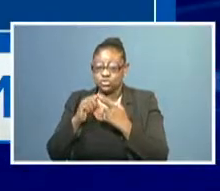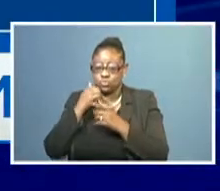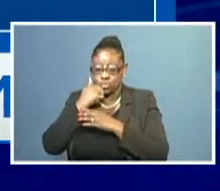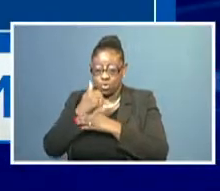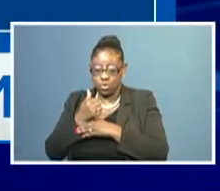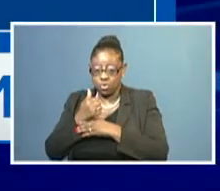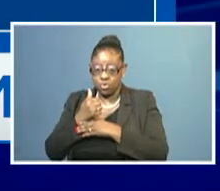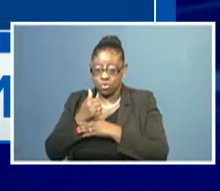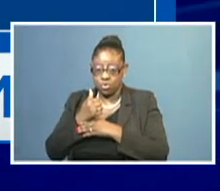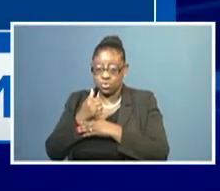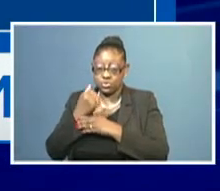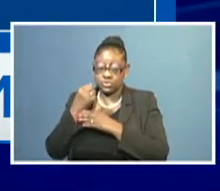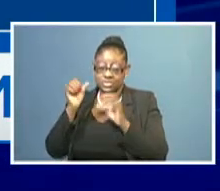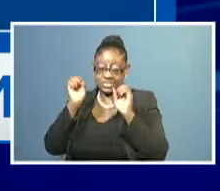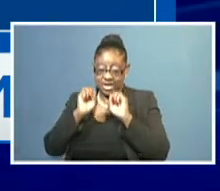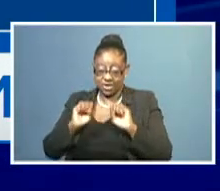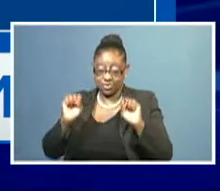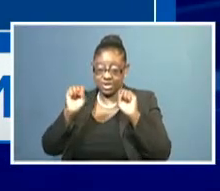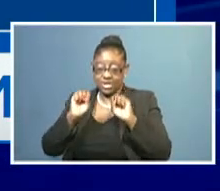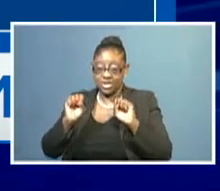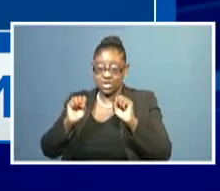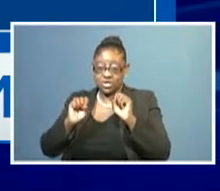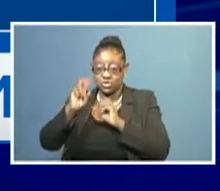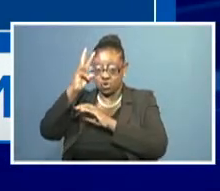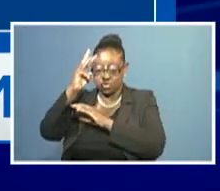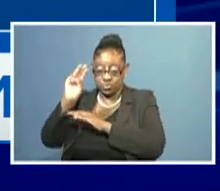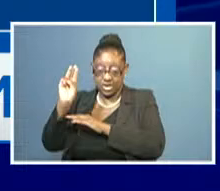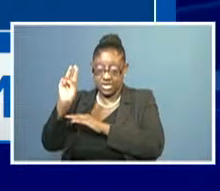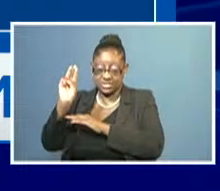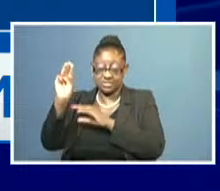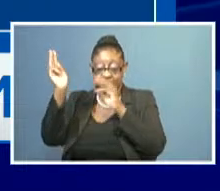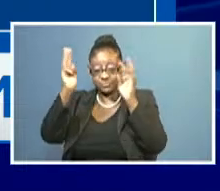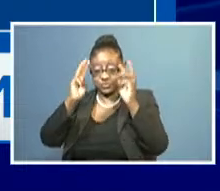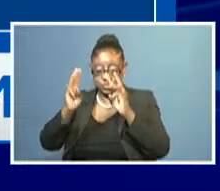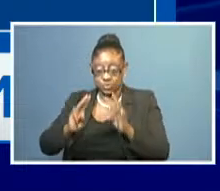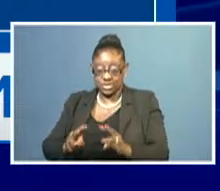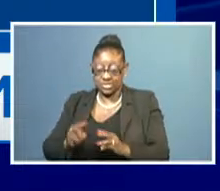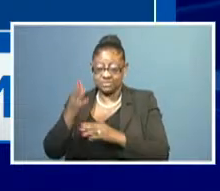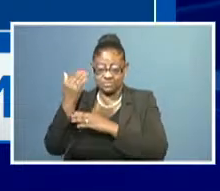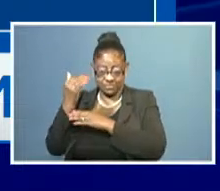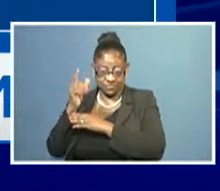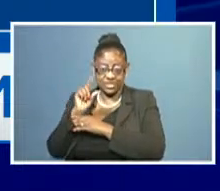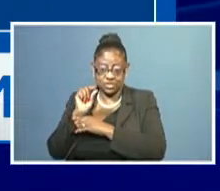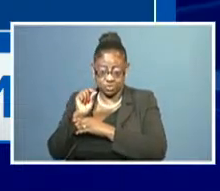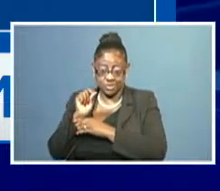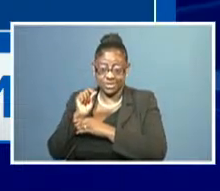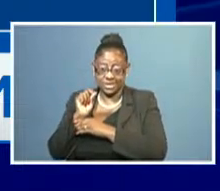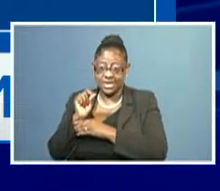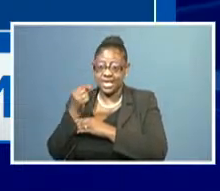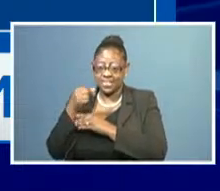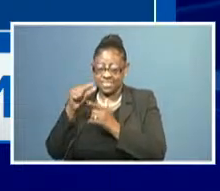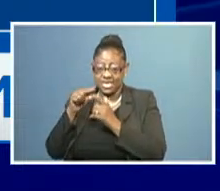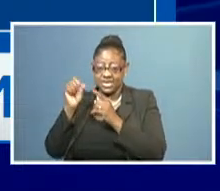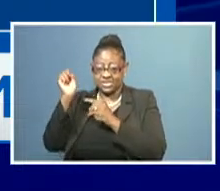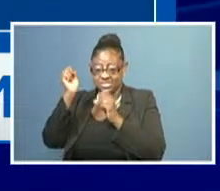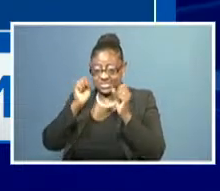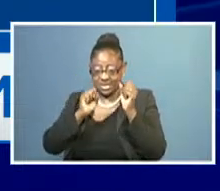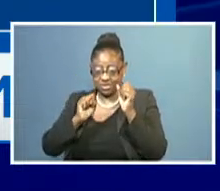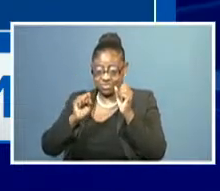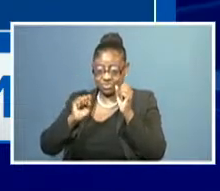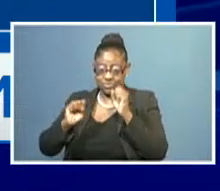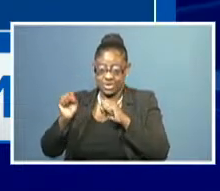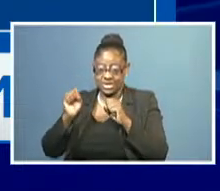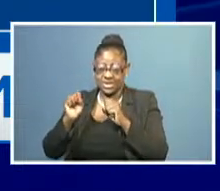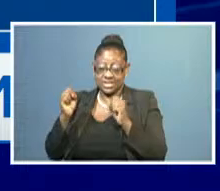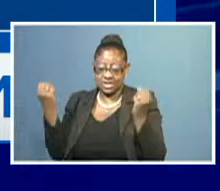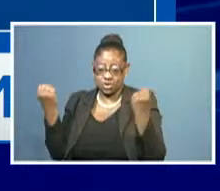tomorrow, which is Saturday in the northwestern islands, the winds are going to be south to southwest, increasing further 15 to 20 knots ahead of a cold front that's